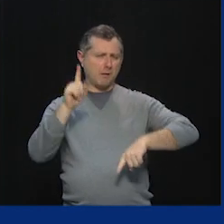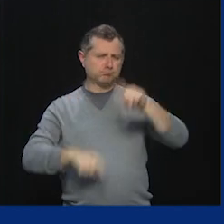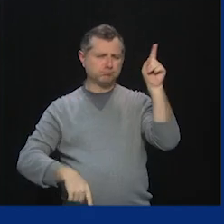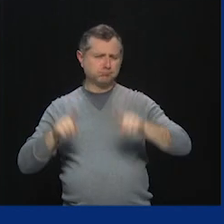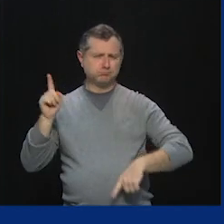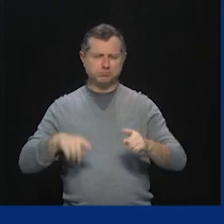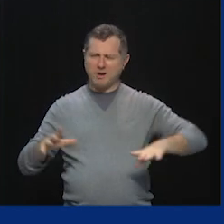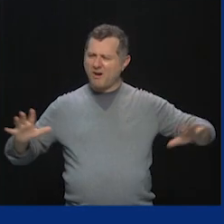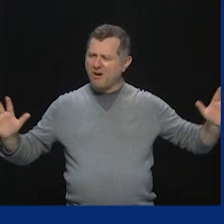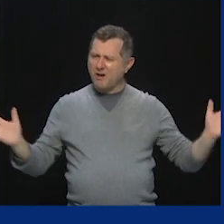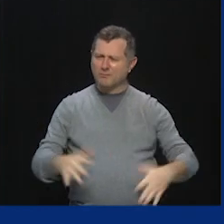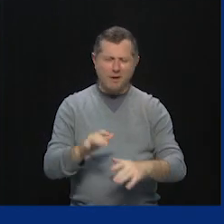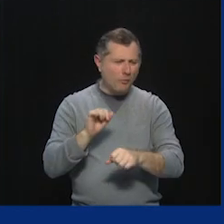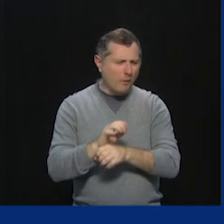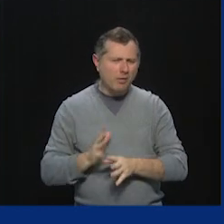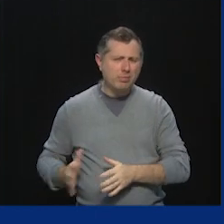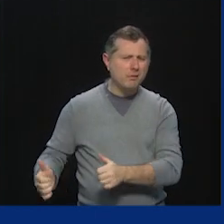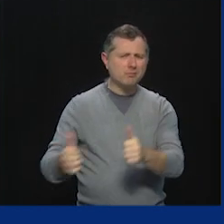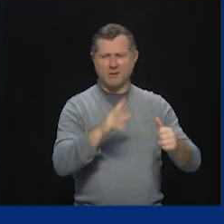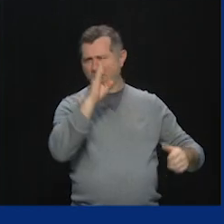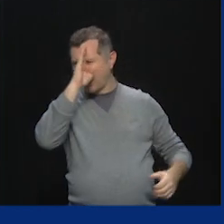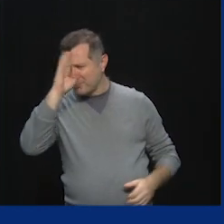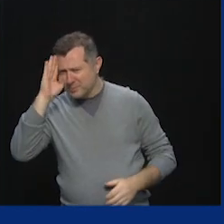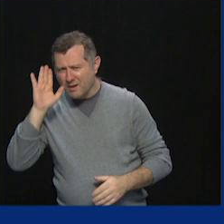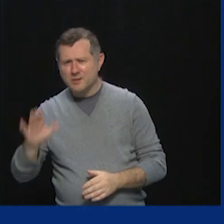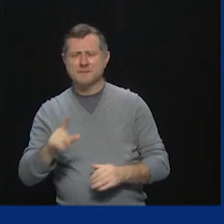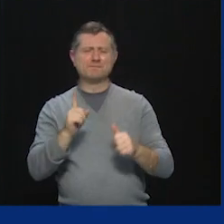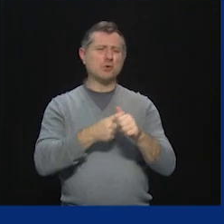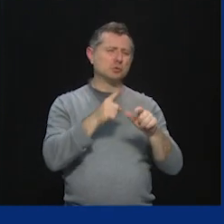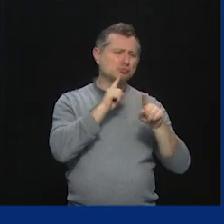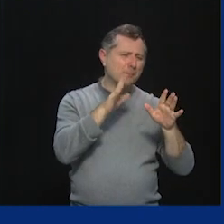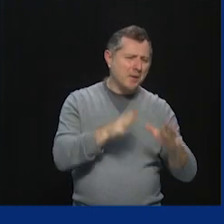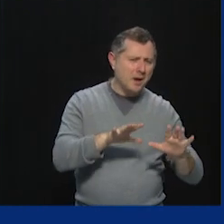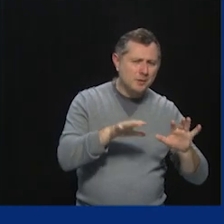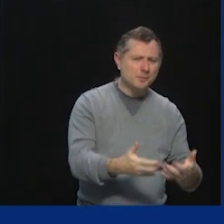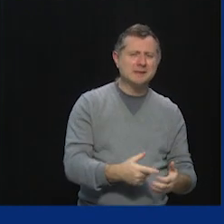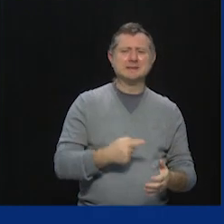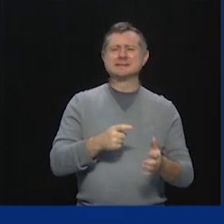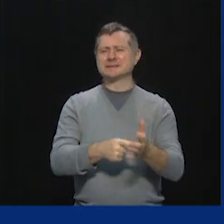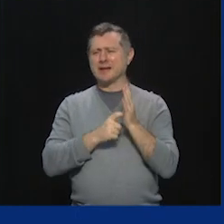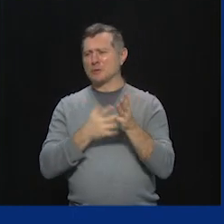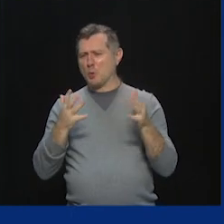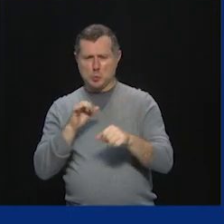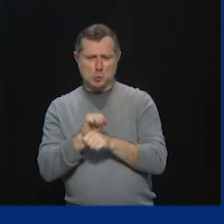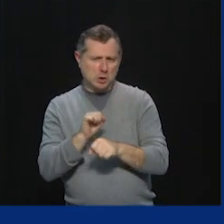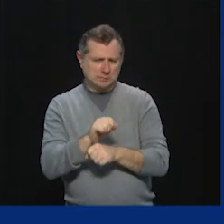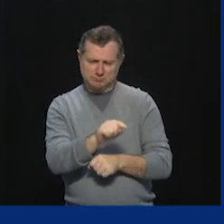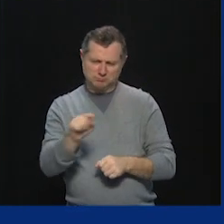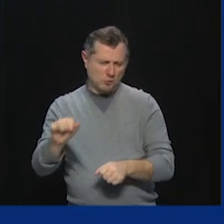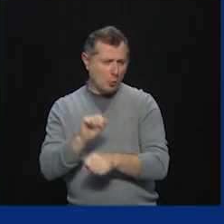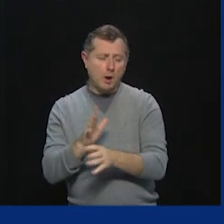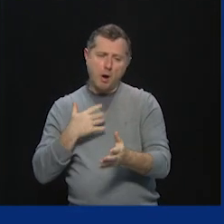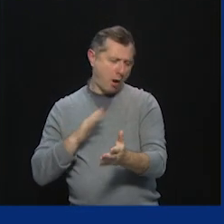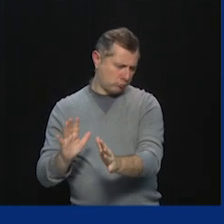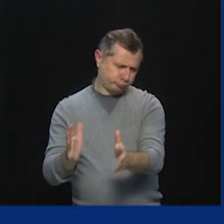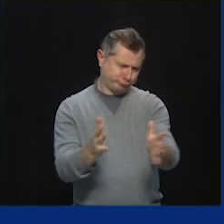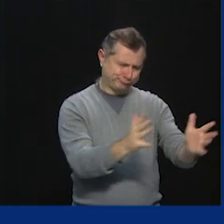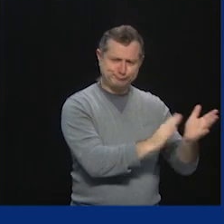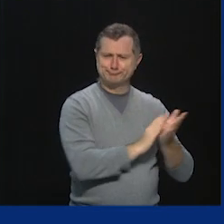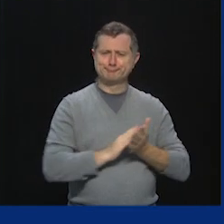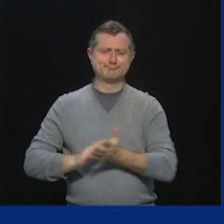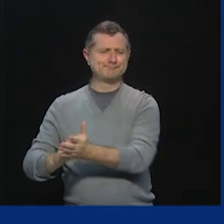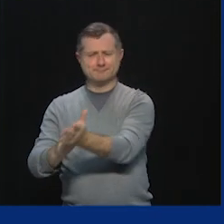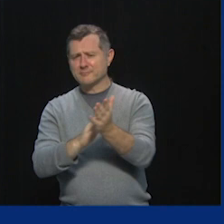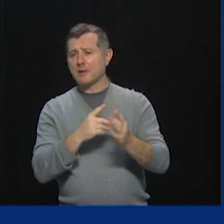the first responders, the essential workers. We can never give them enough gratitude for what they've done. And we'll find ways to